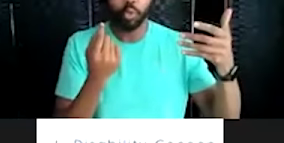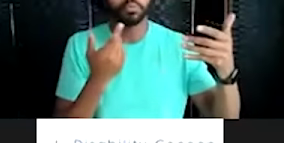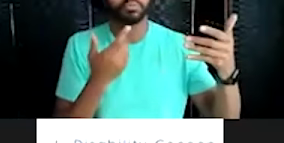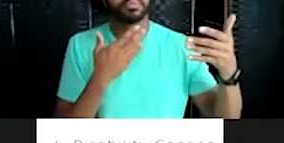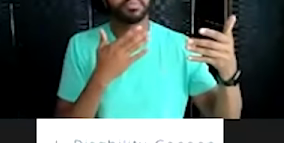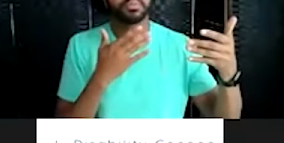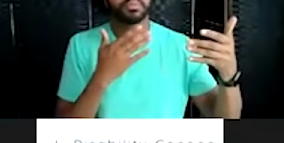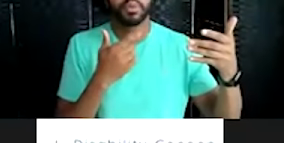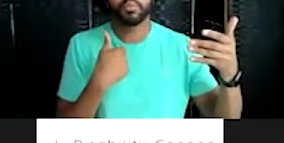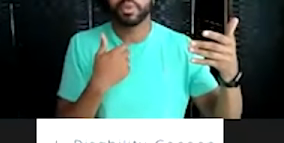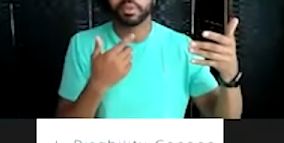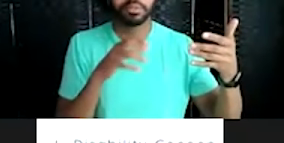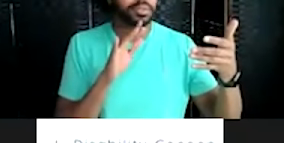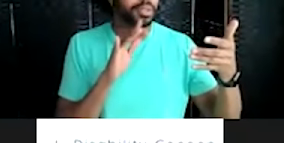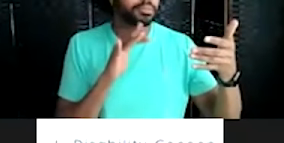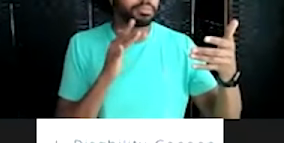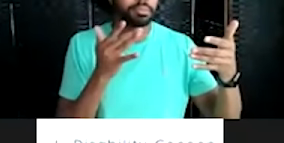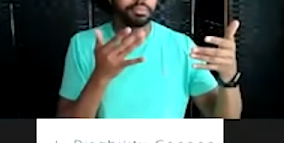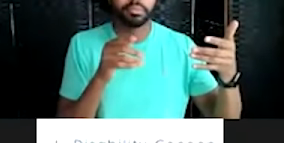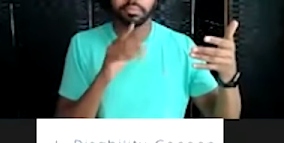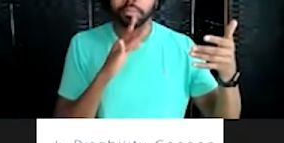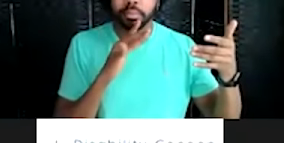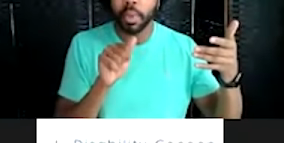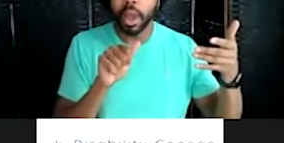say, Alexa, good morning.